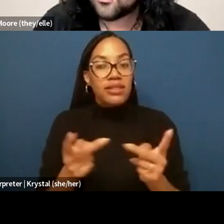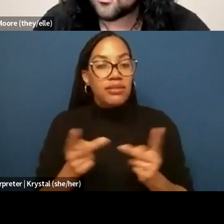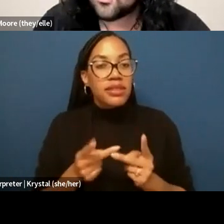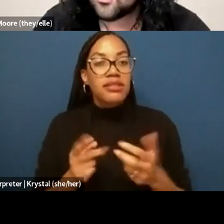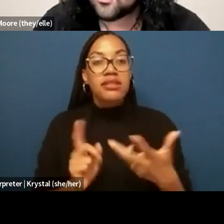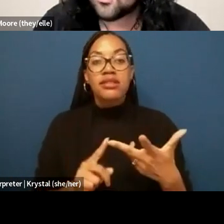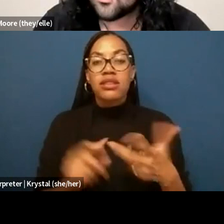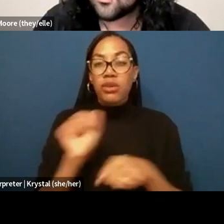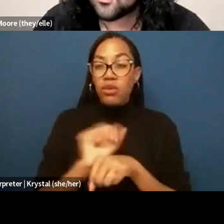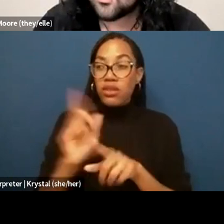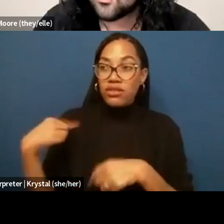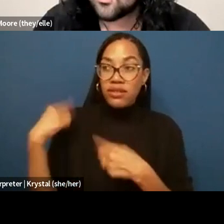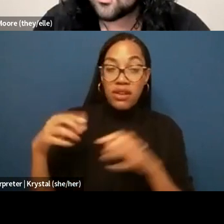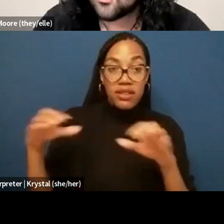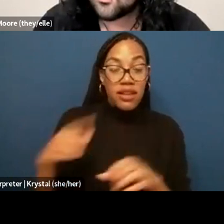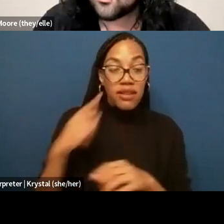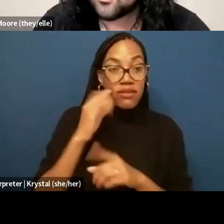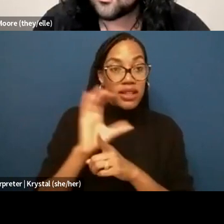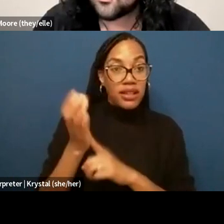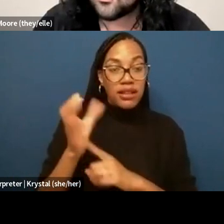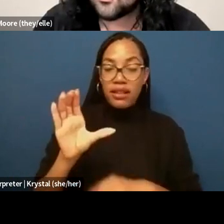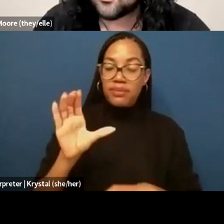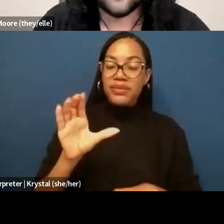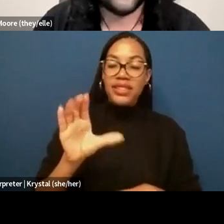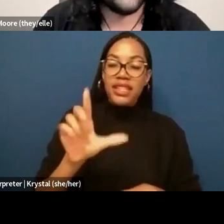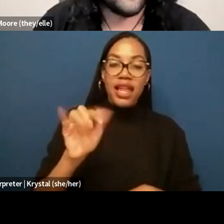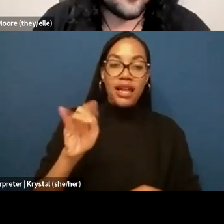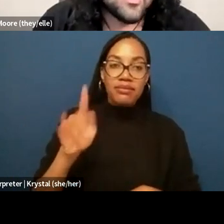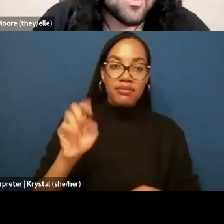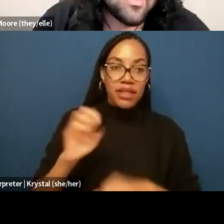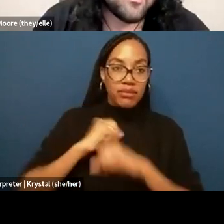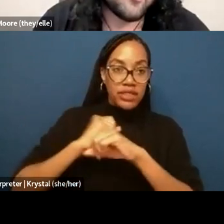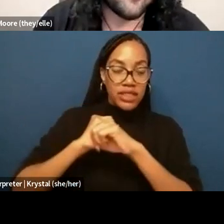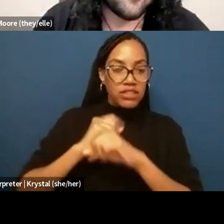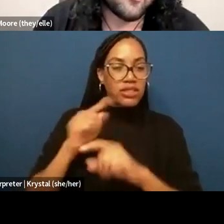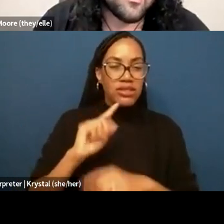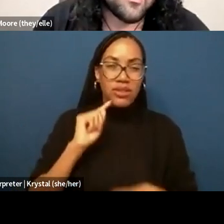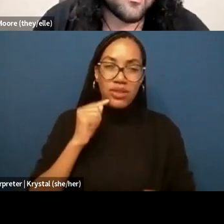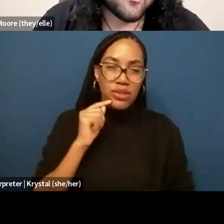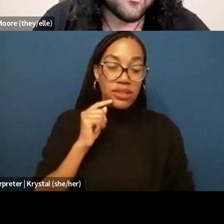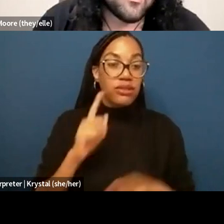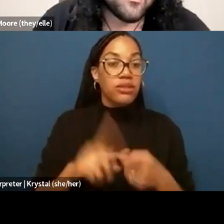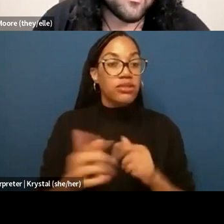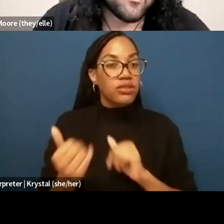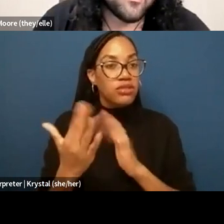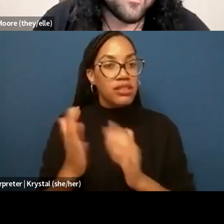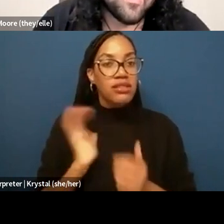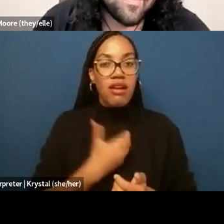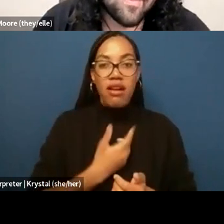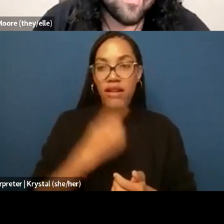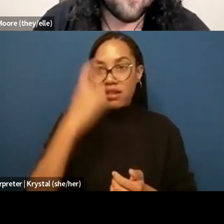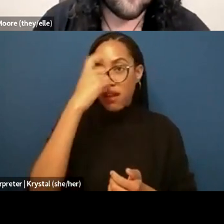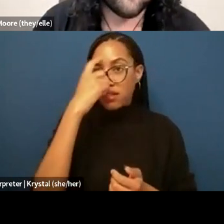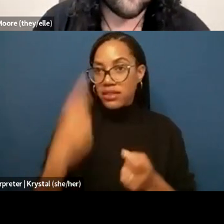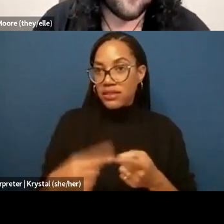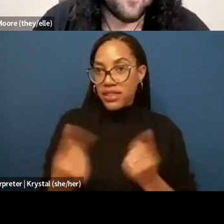protection is very critical for to address the cognitive dissonance we